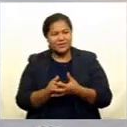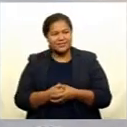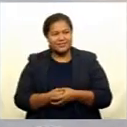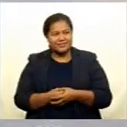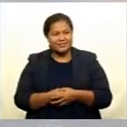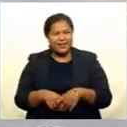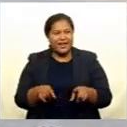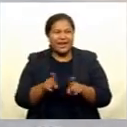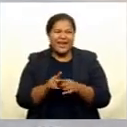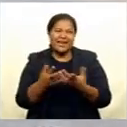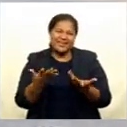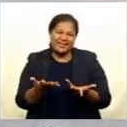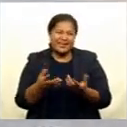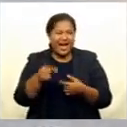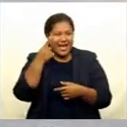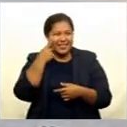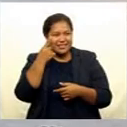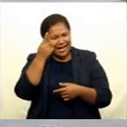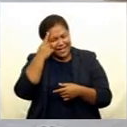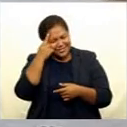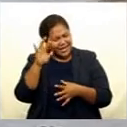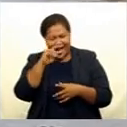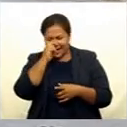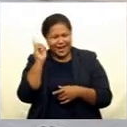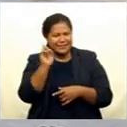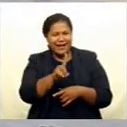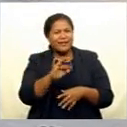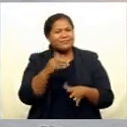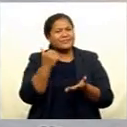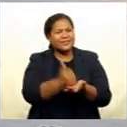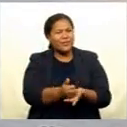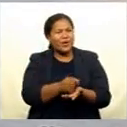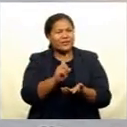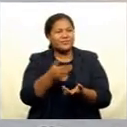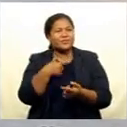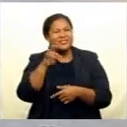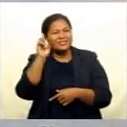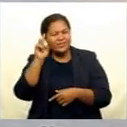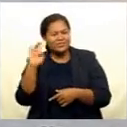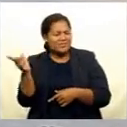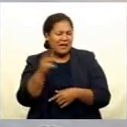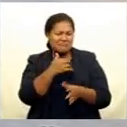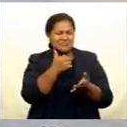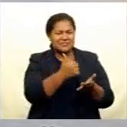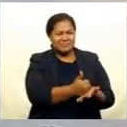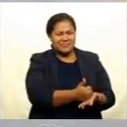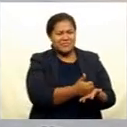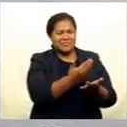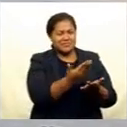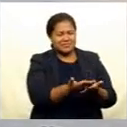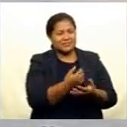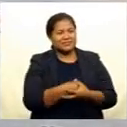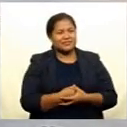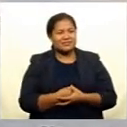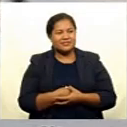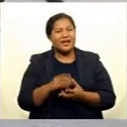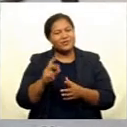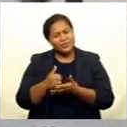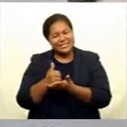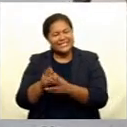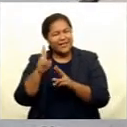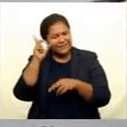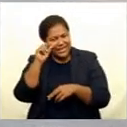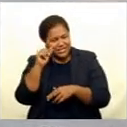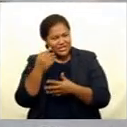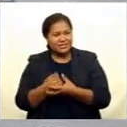never in my life did I think that I would be coming here to do this and just to be called upon to be able to come and help fellow brothers and sisters of Fiji. It's